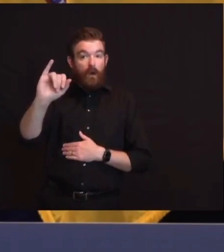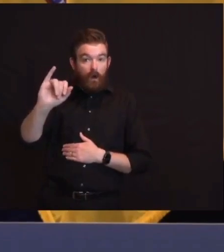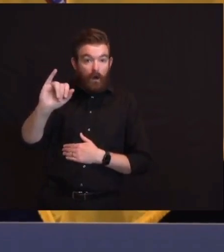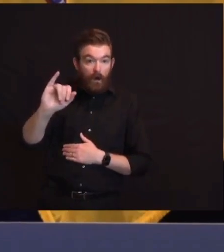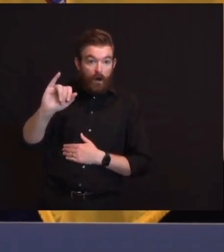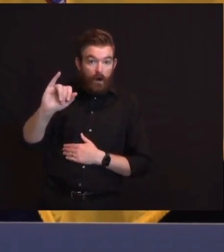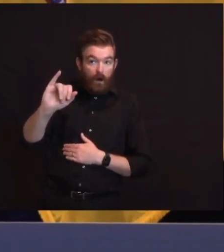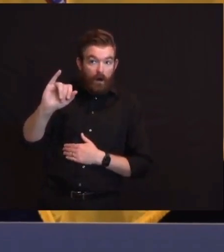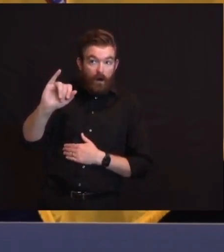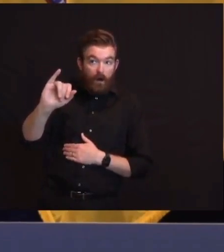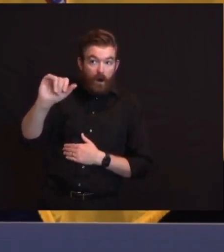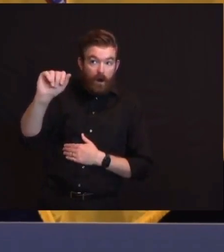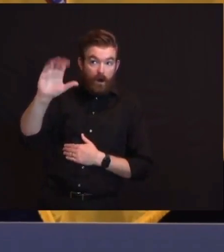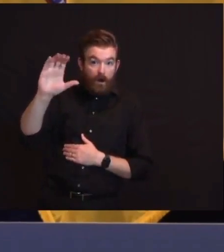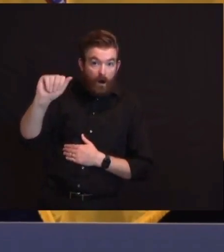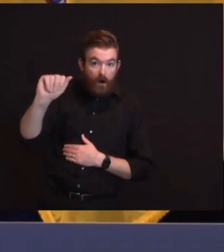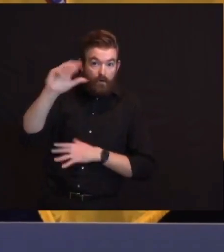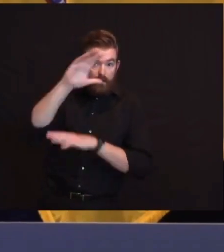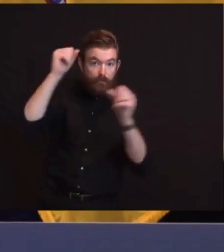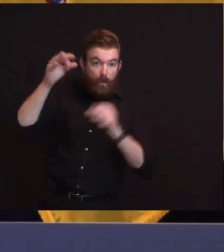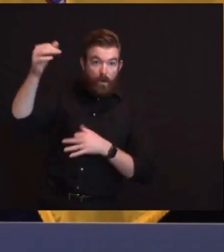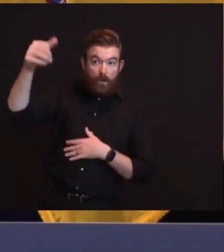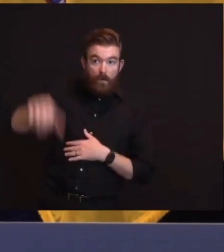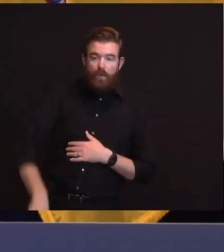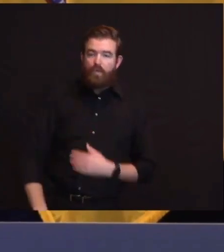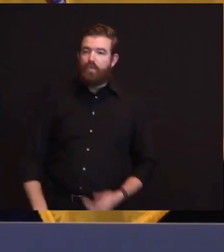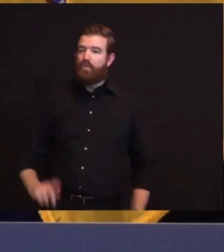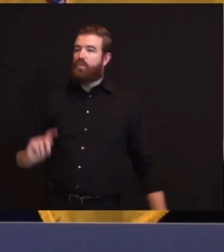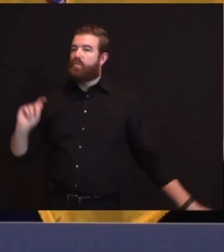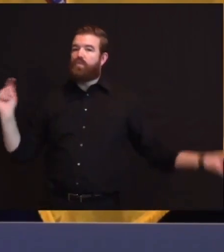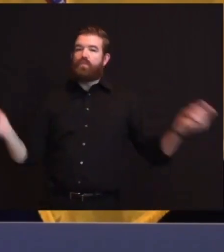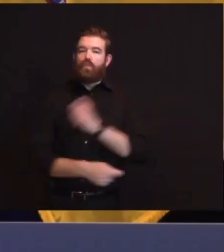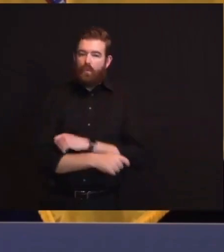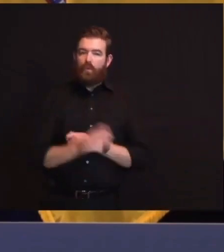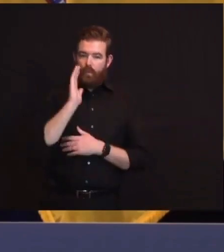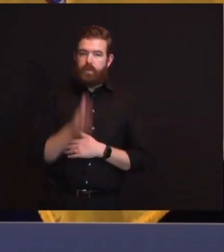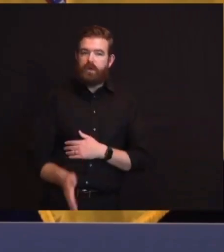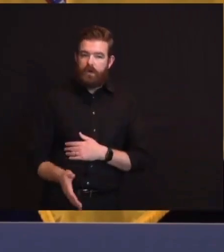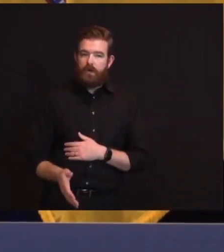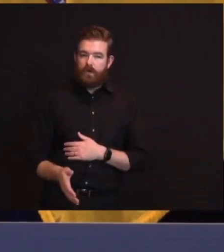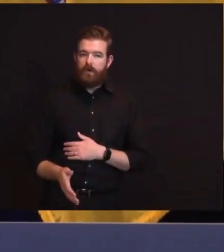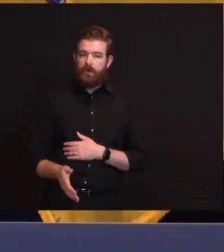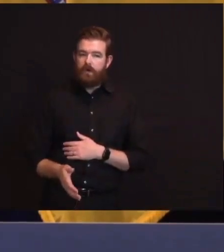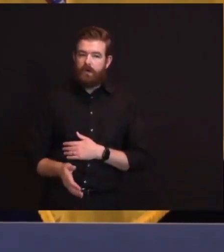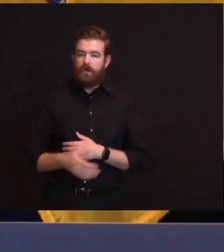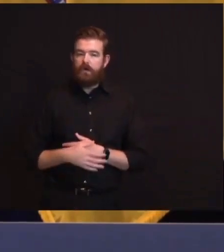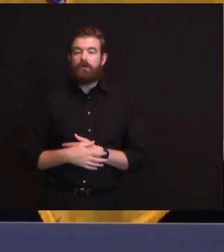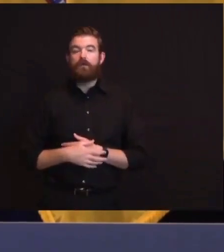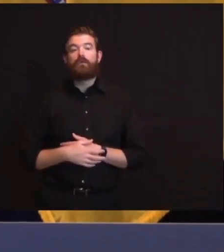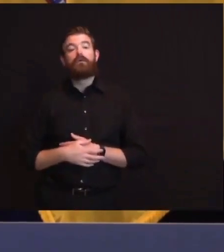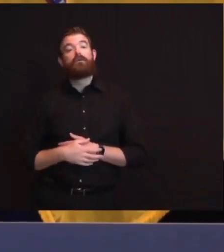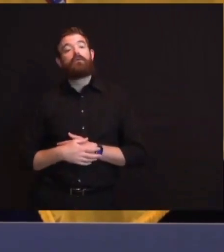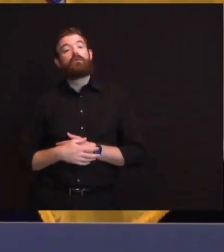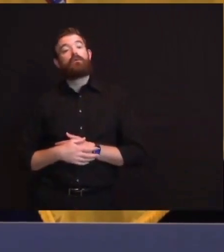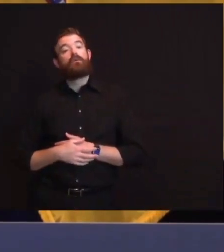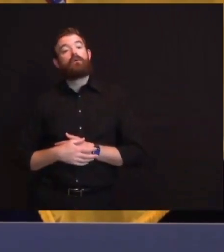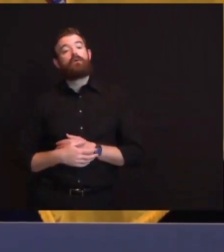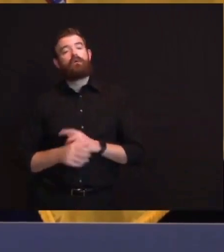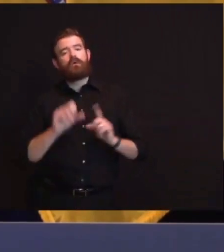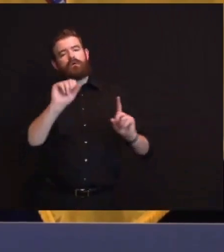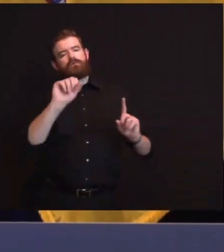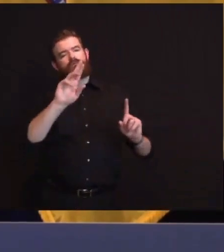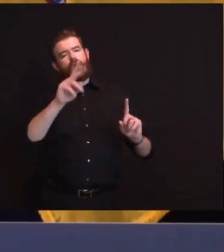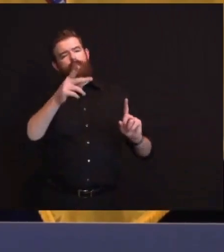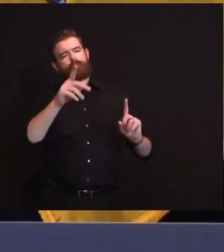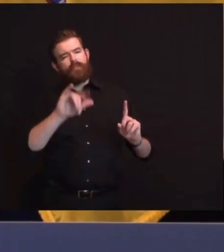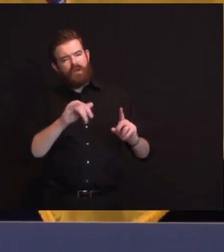The state subsidy, I assume you mean the HIA subsidy I just referred to. That's a law. So I've signed that in a law. So that lasts unless Matt tells me